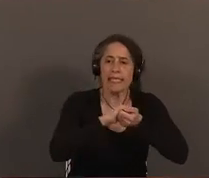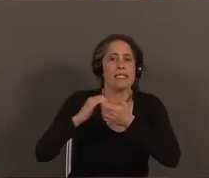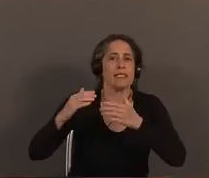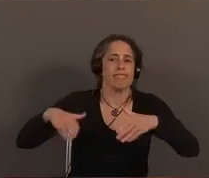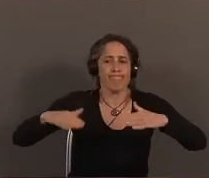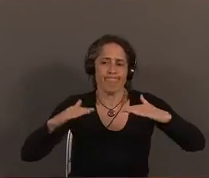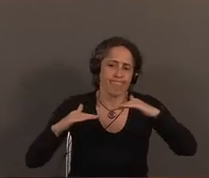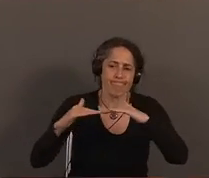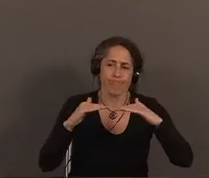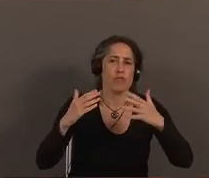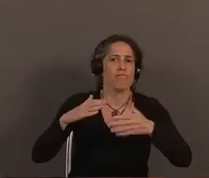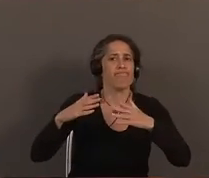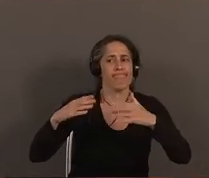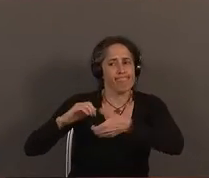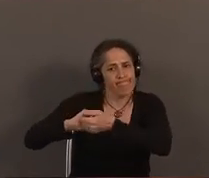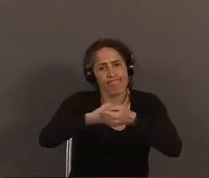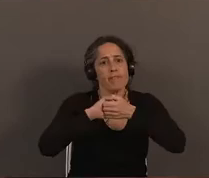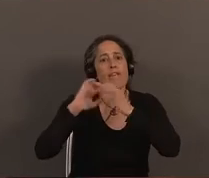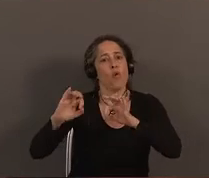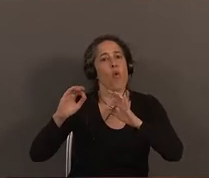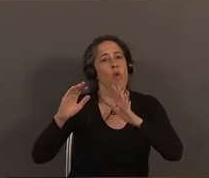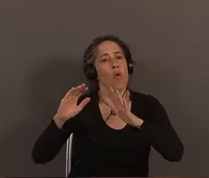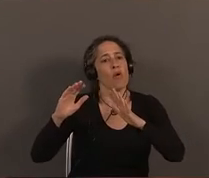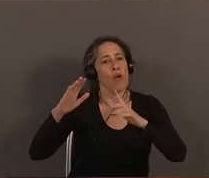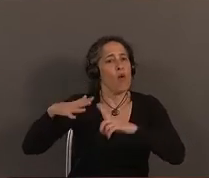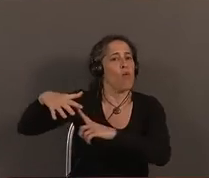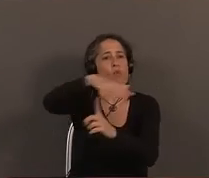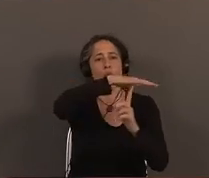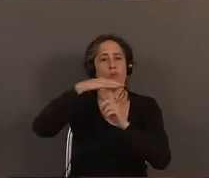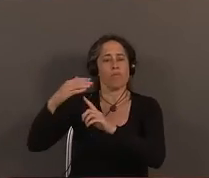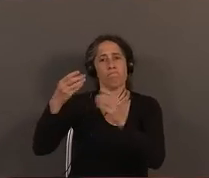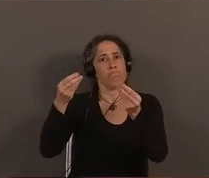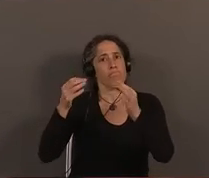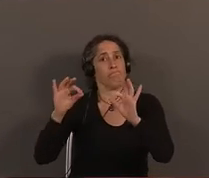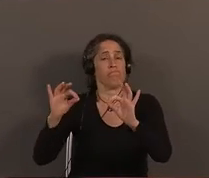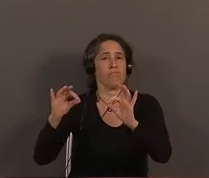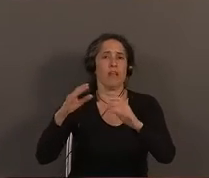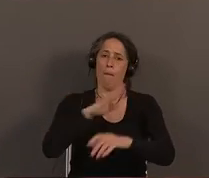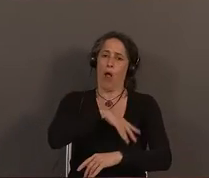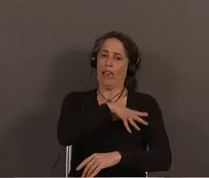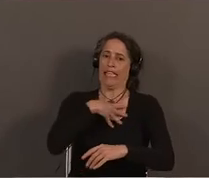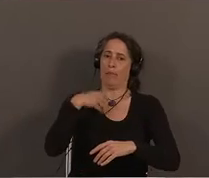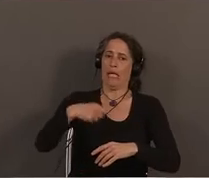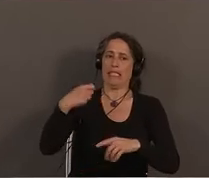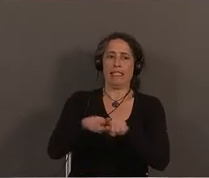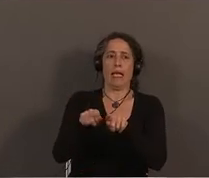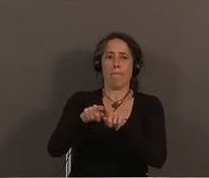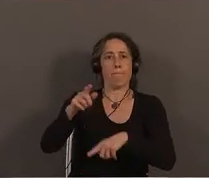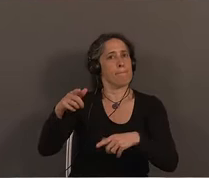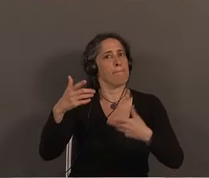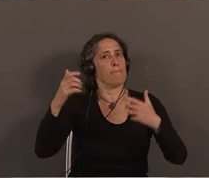the end of this process as a key success for the Maltese presidency? Well, definitely,